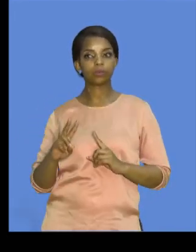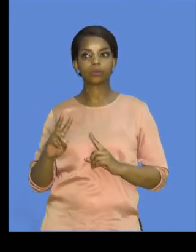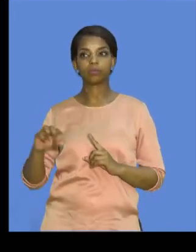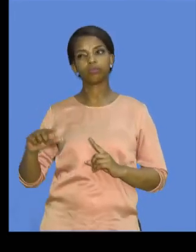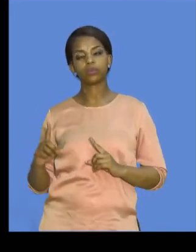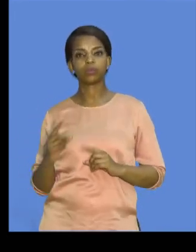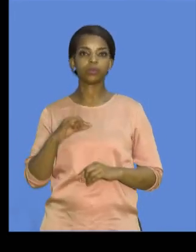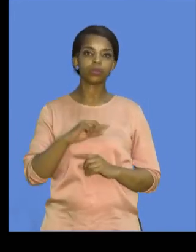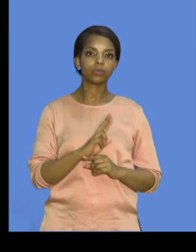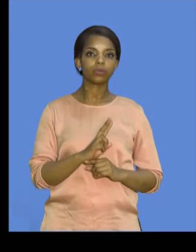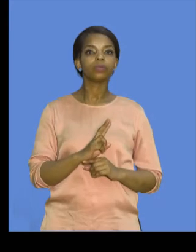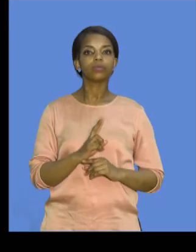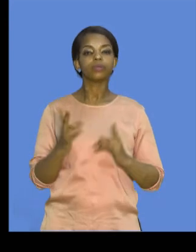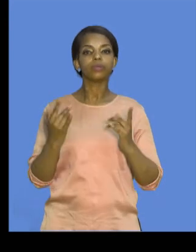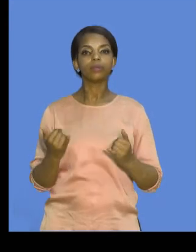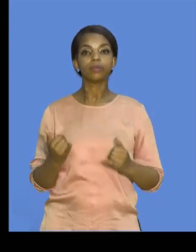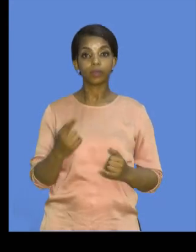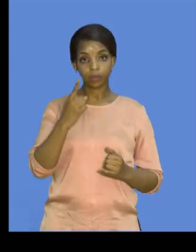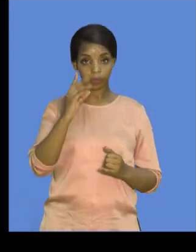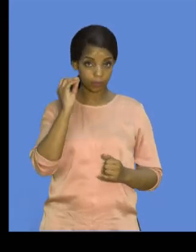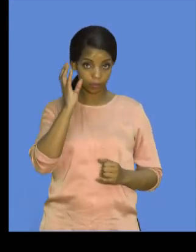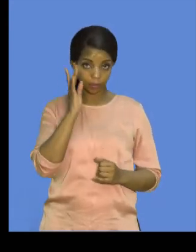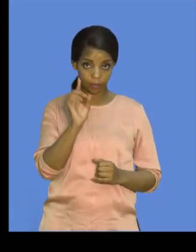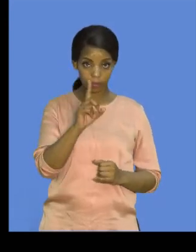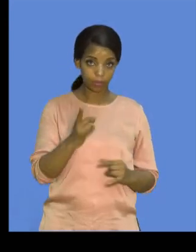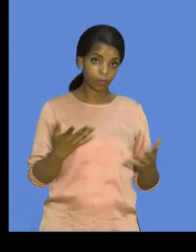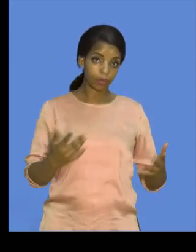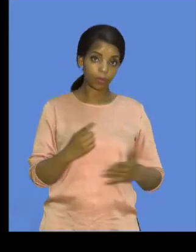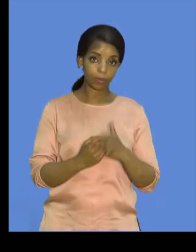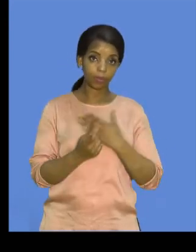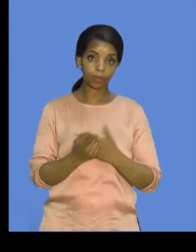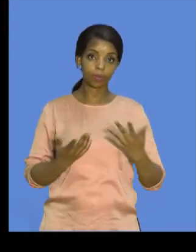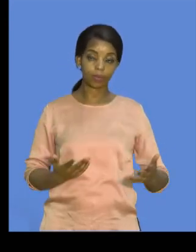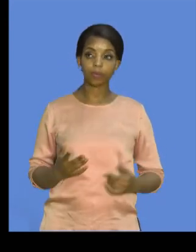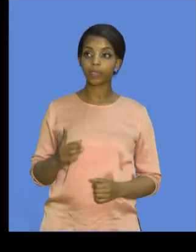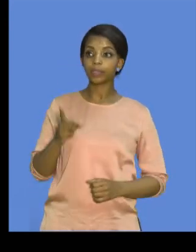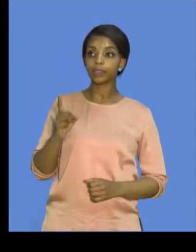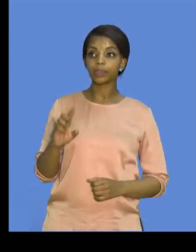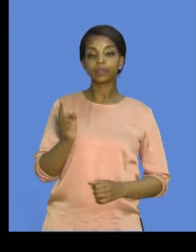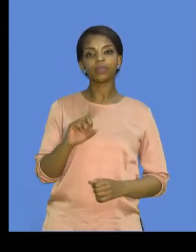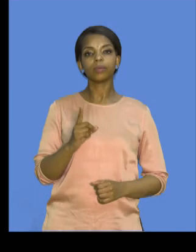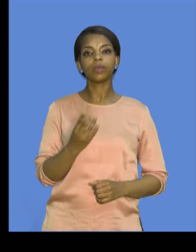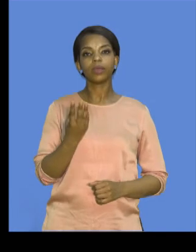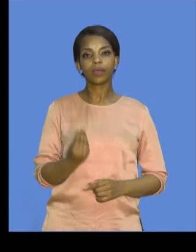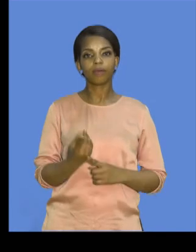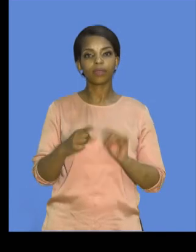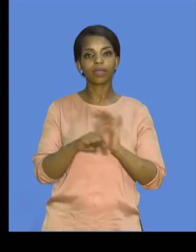we've already mentioned, that the net charge remains constant. We still have a Q net of negative